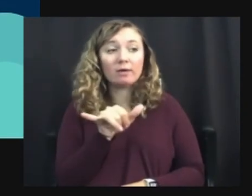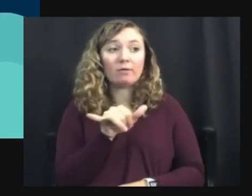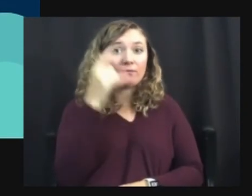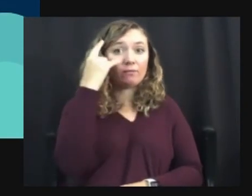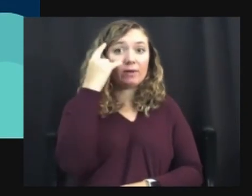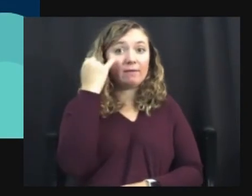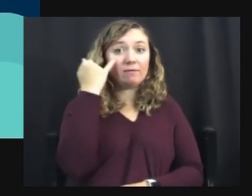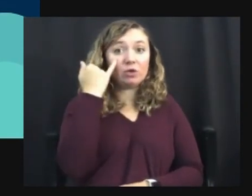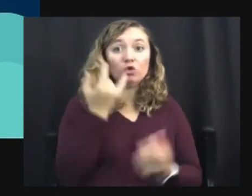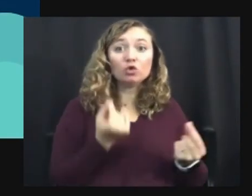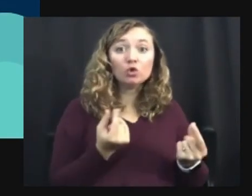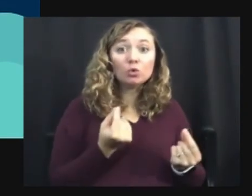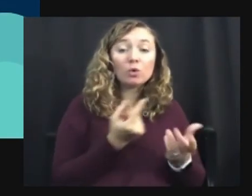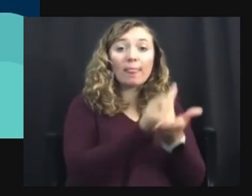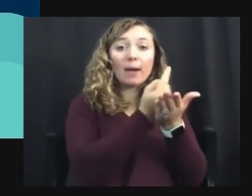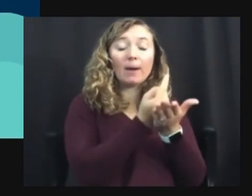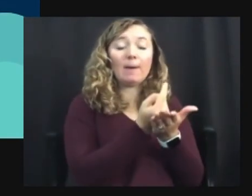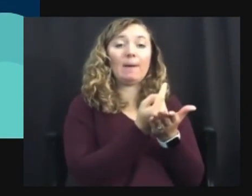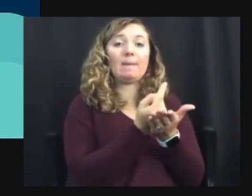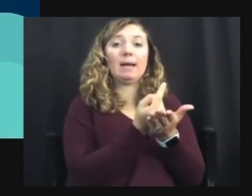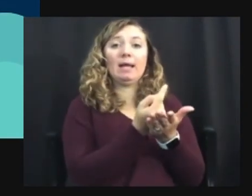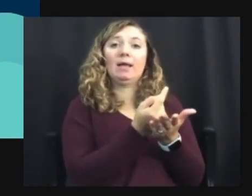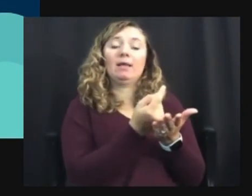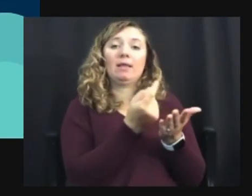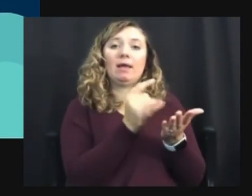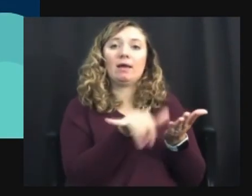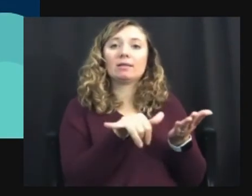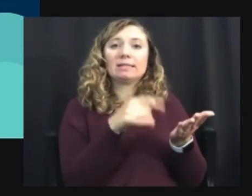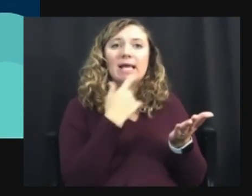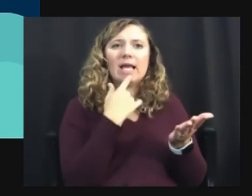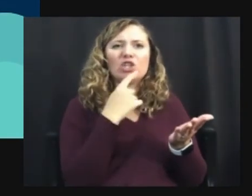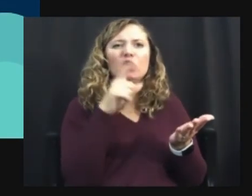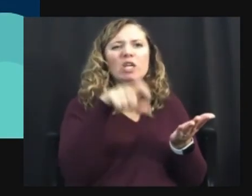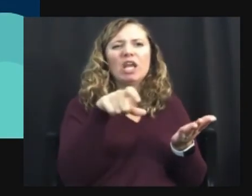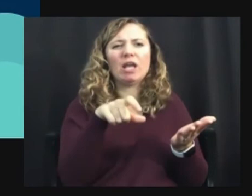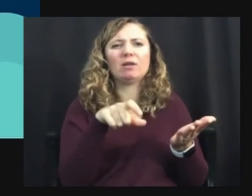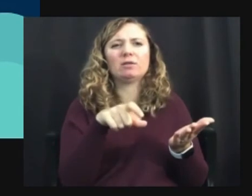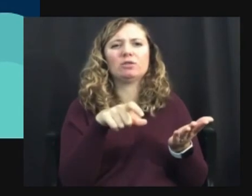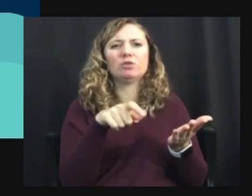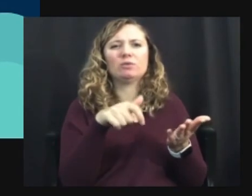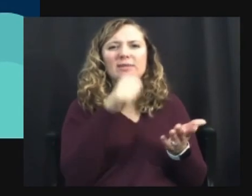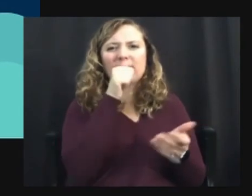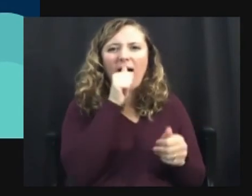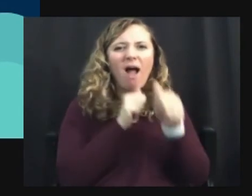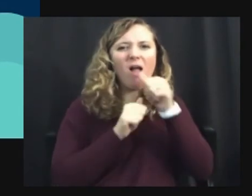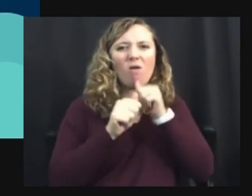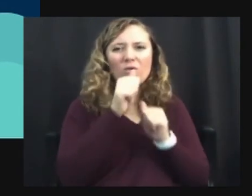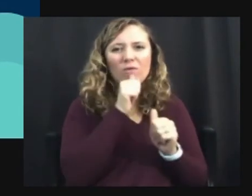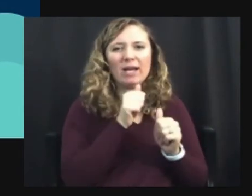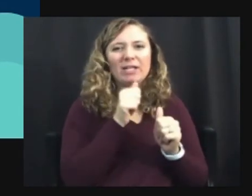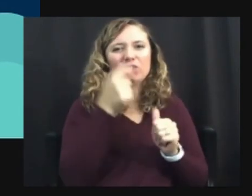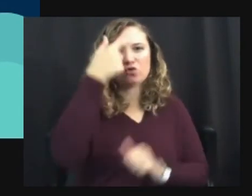them to, quote, build tolerance. We know from neuroscience that autistic people